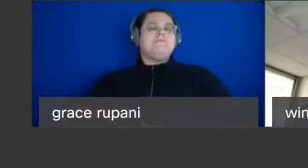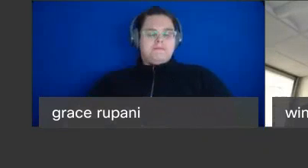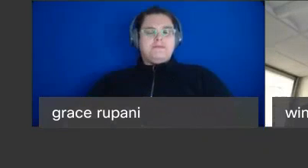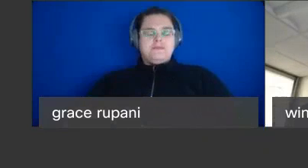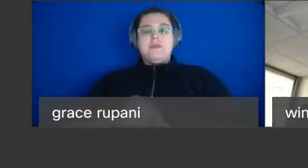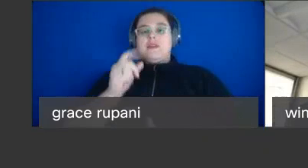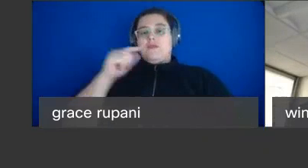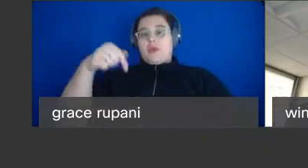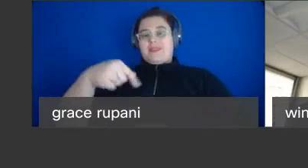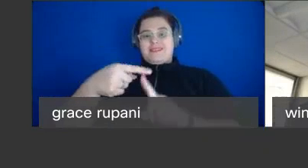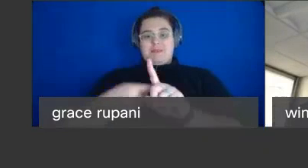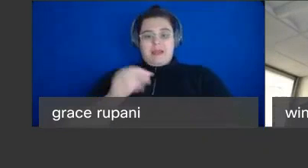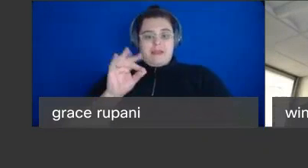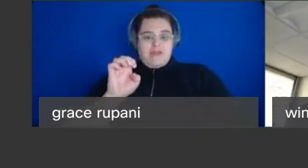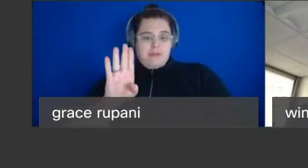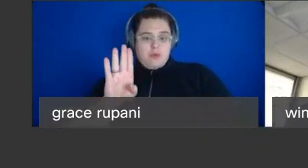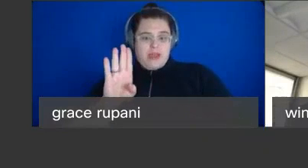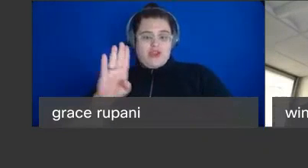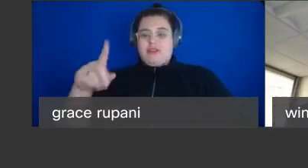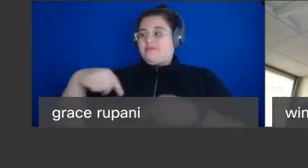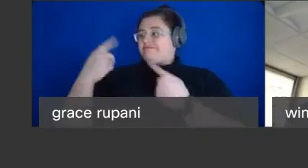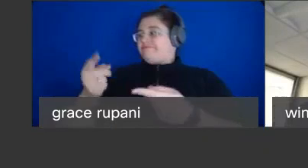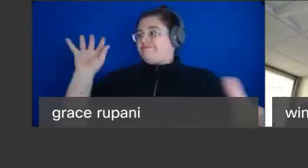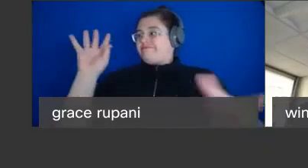confirmed cases. That's up